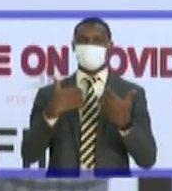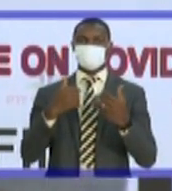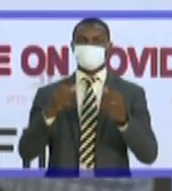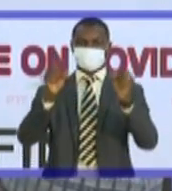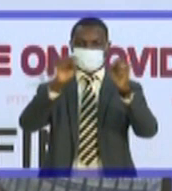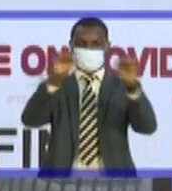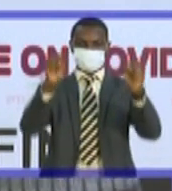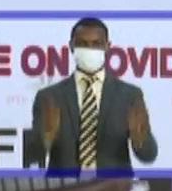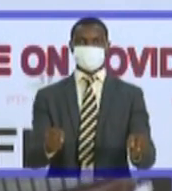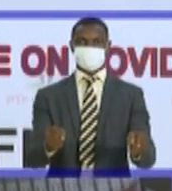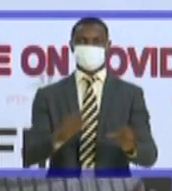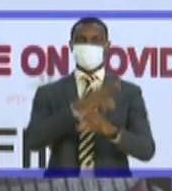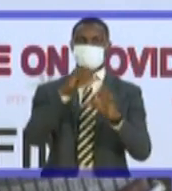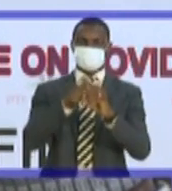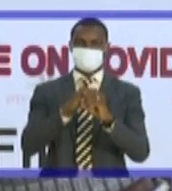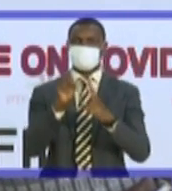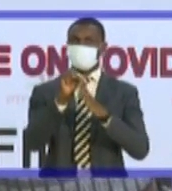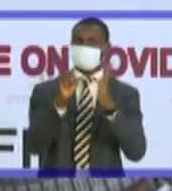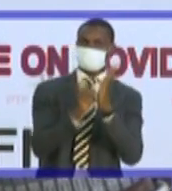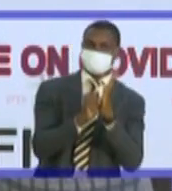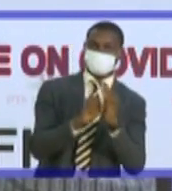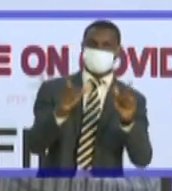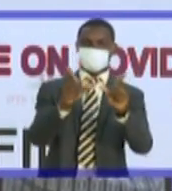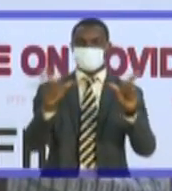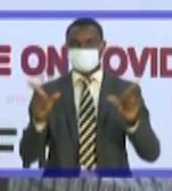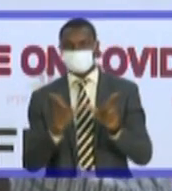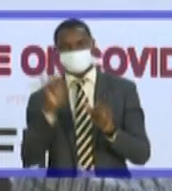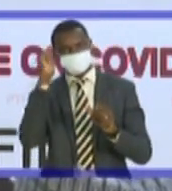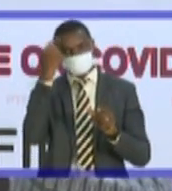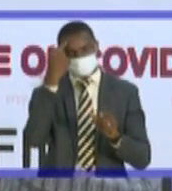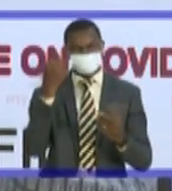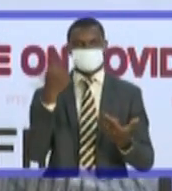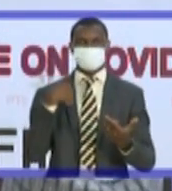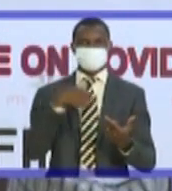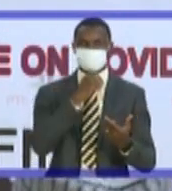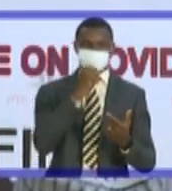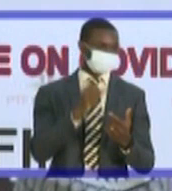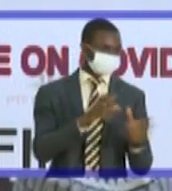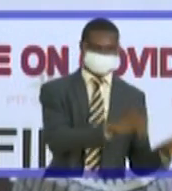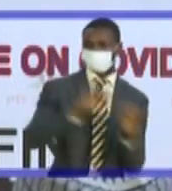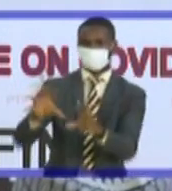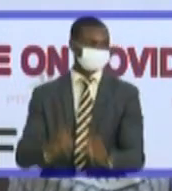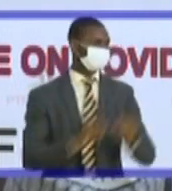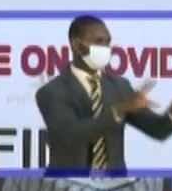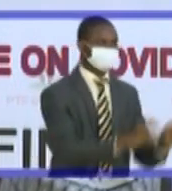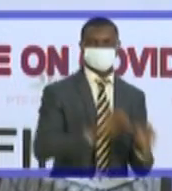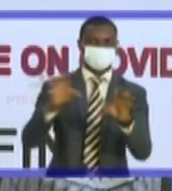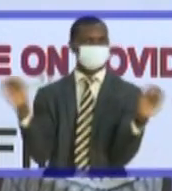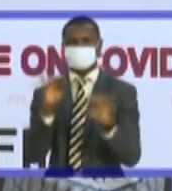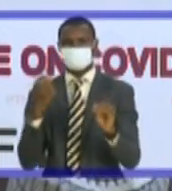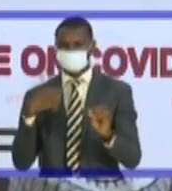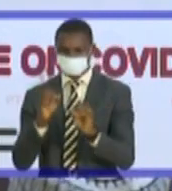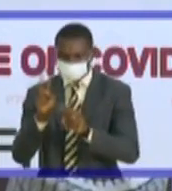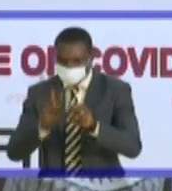and local government committees. So we're not just handing over and going. We are working with the states for coordination